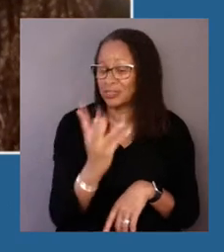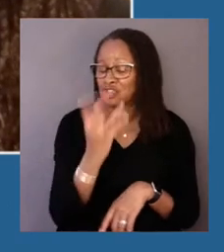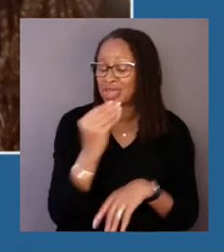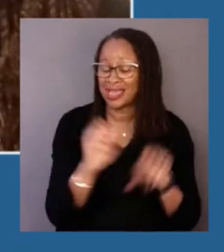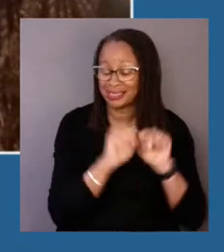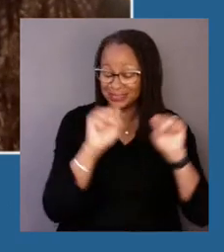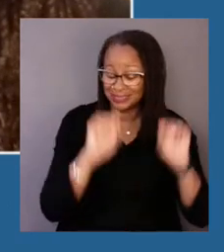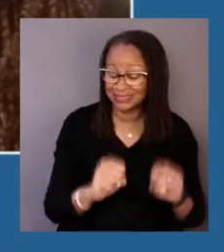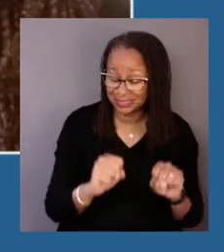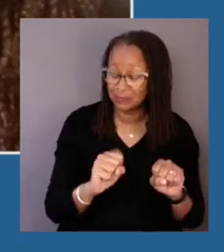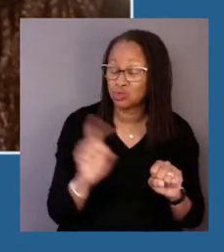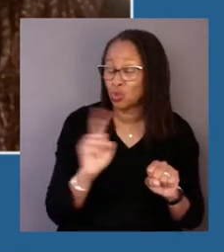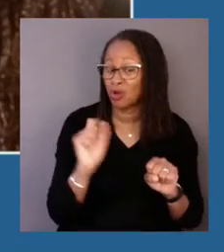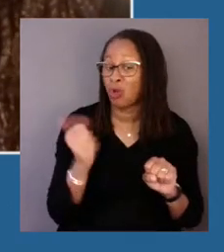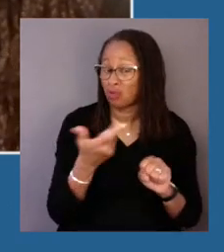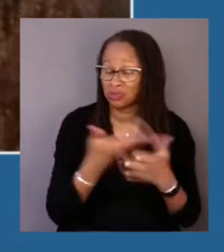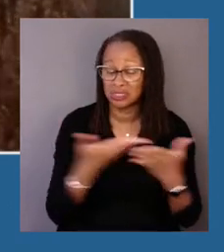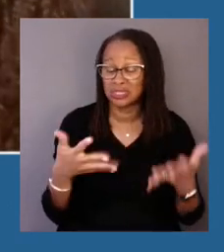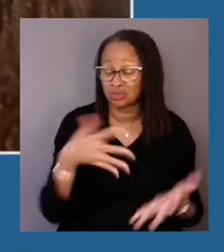are embedded?